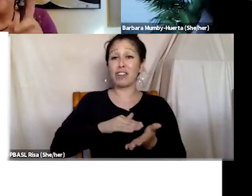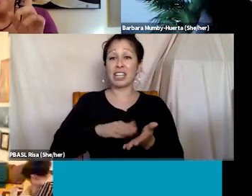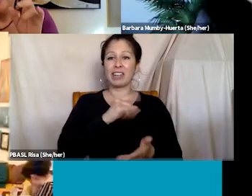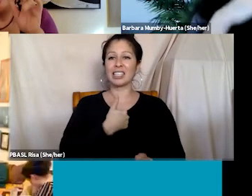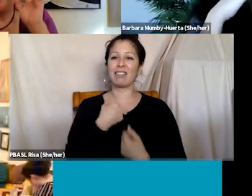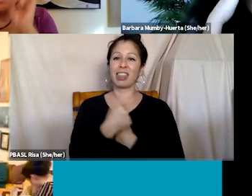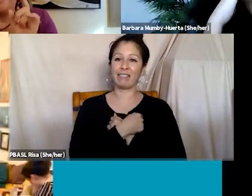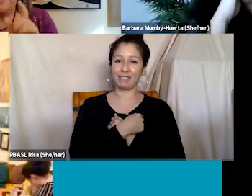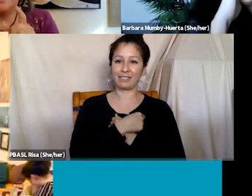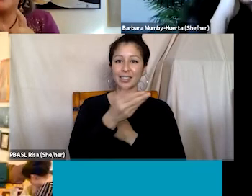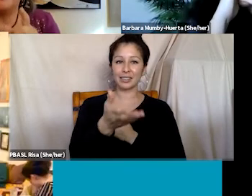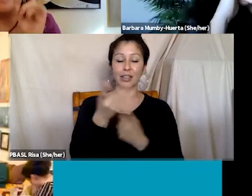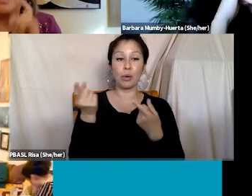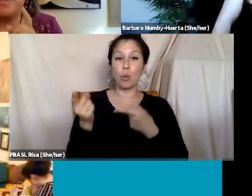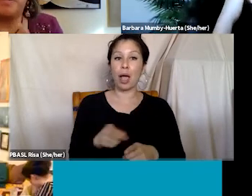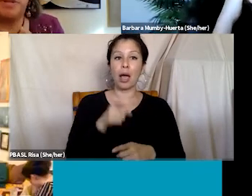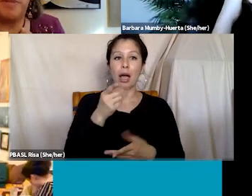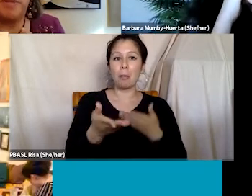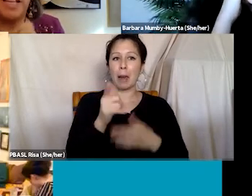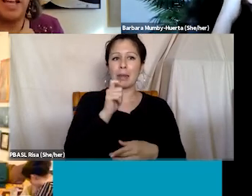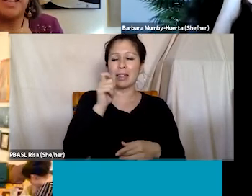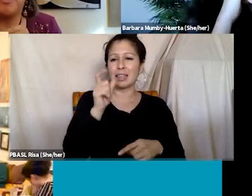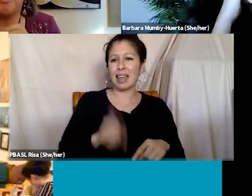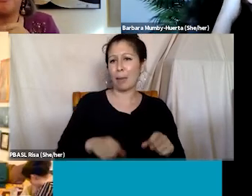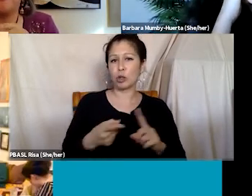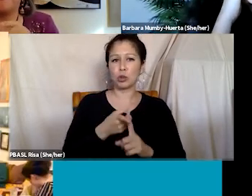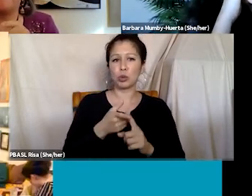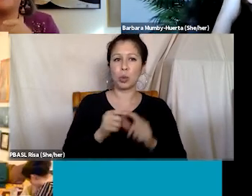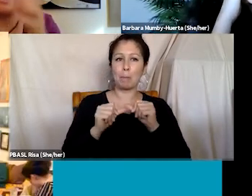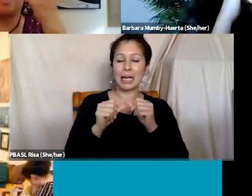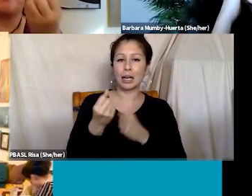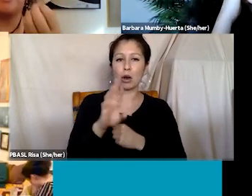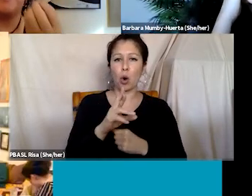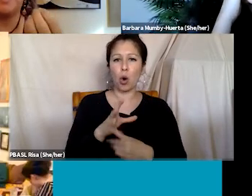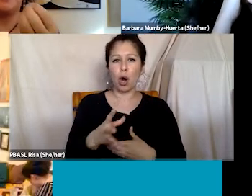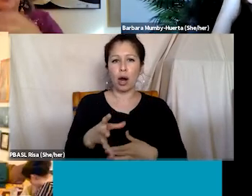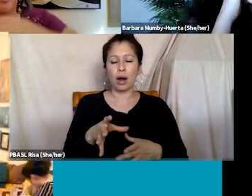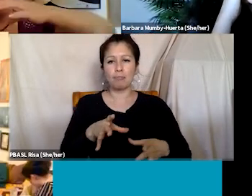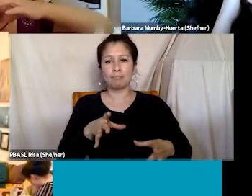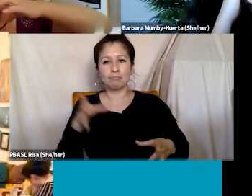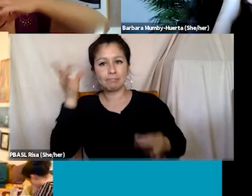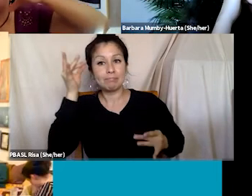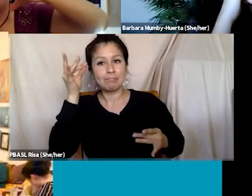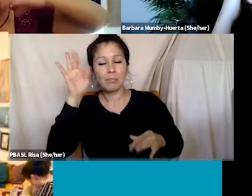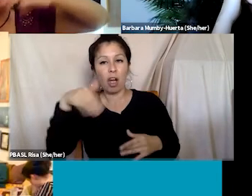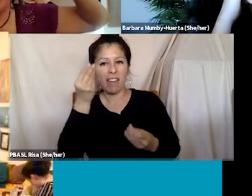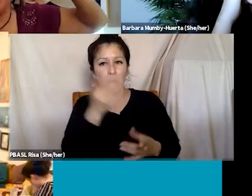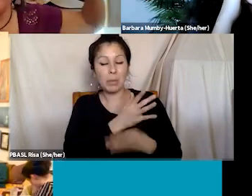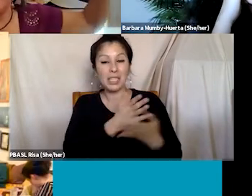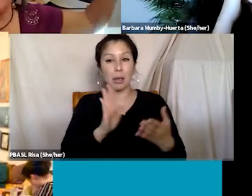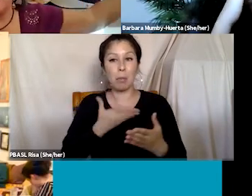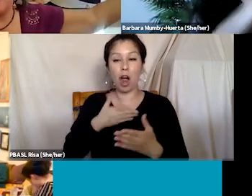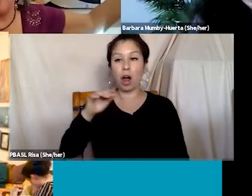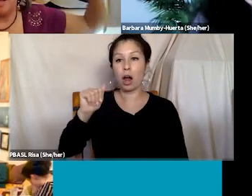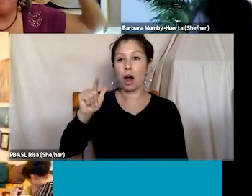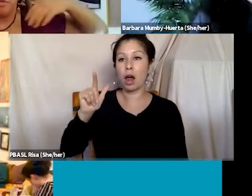slide. So what happens is you may not be able to maintain or retain all of this, but some of our alumni keep